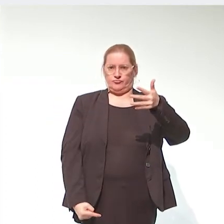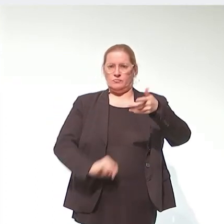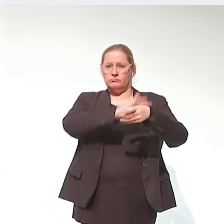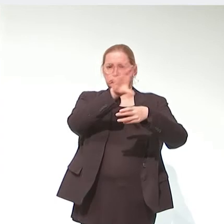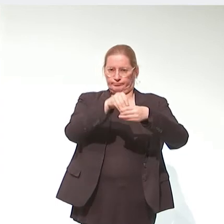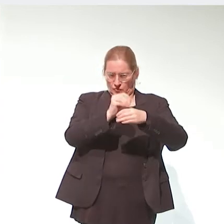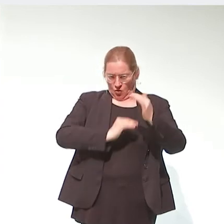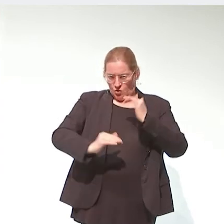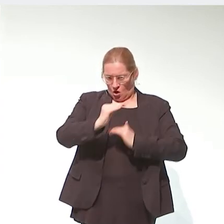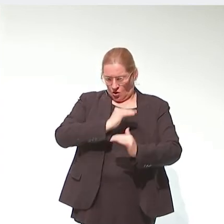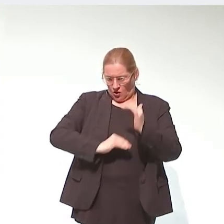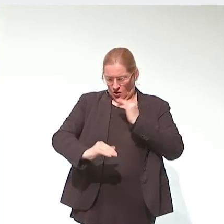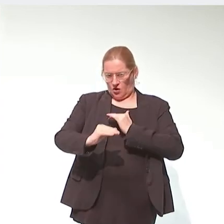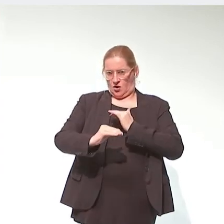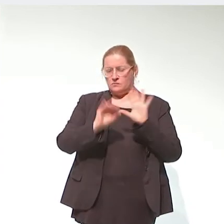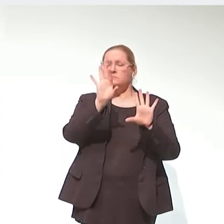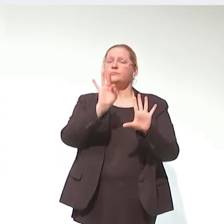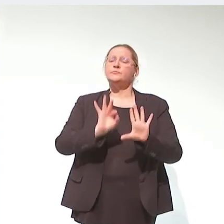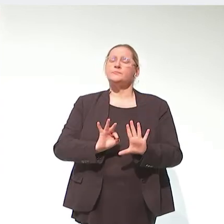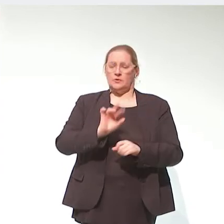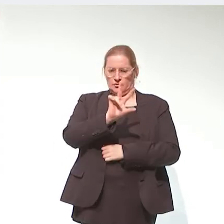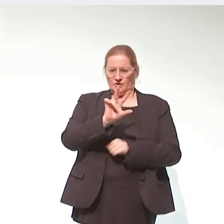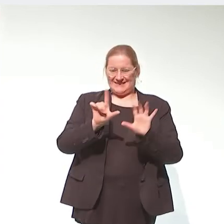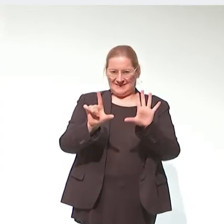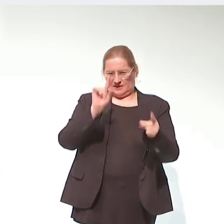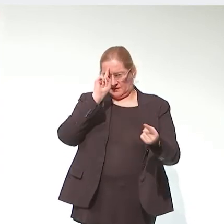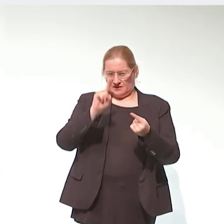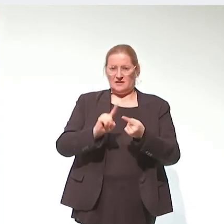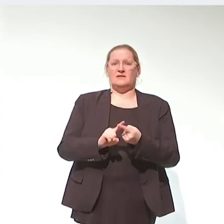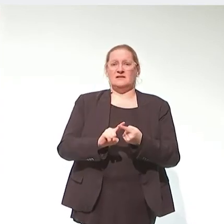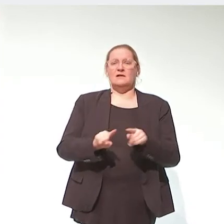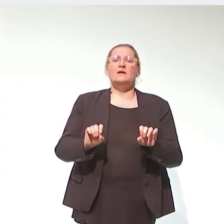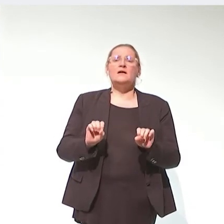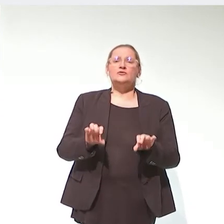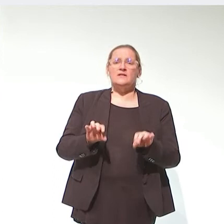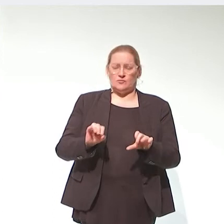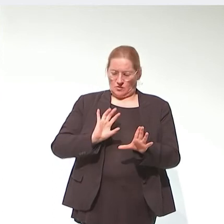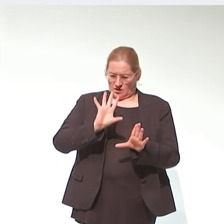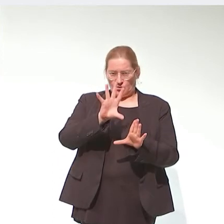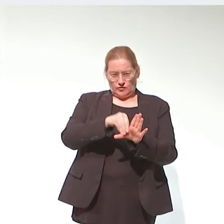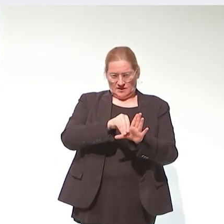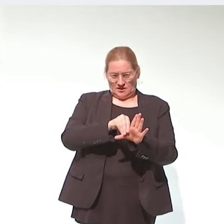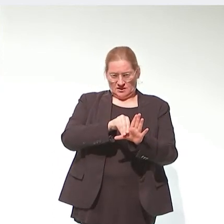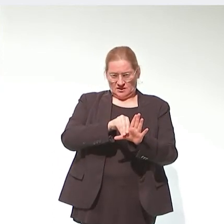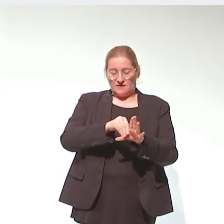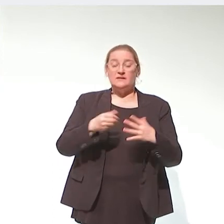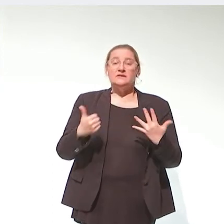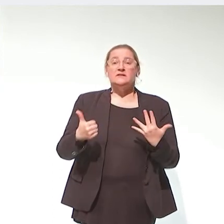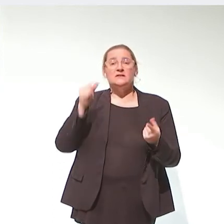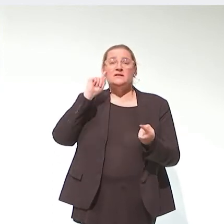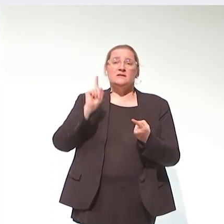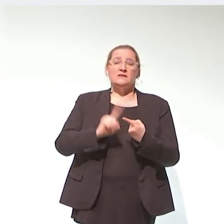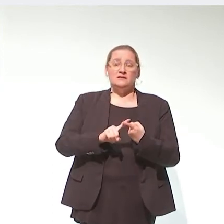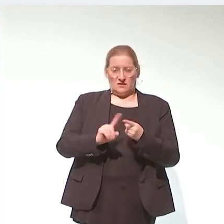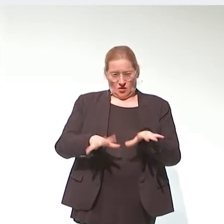them concern the area of inclusive education, and another 6 concern the employment. The Ministry